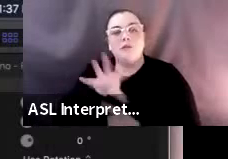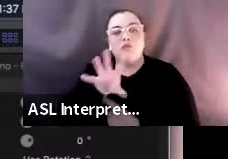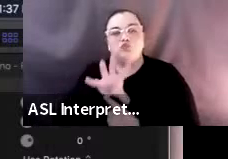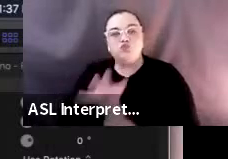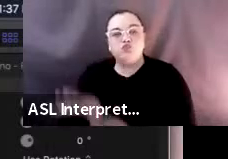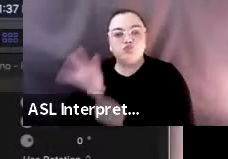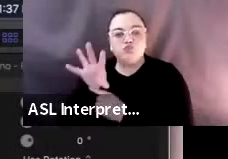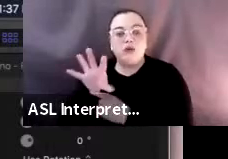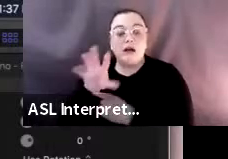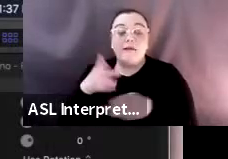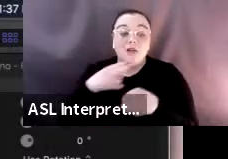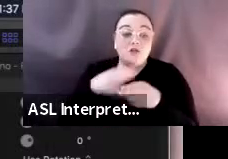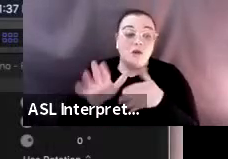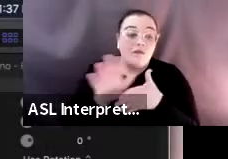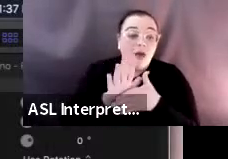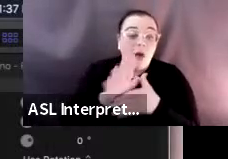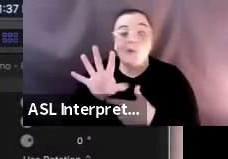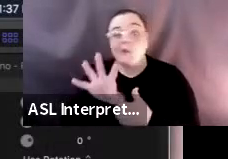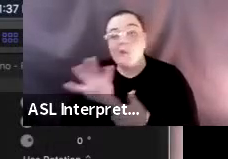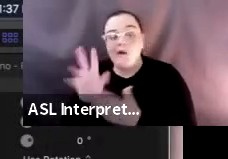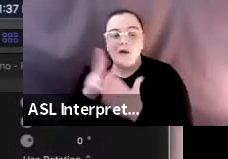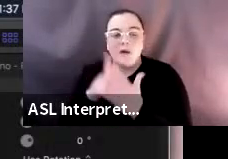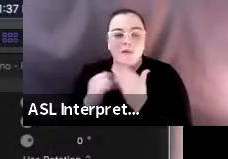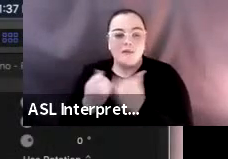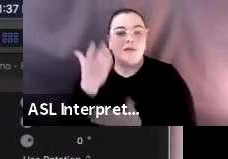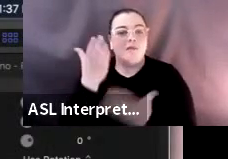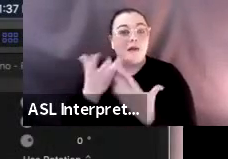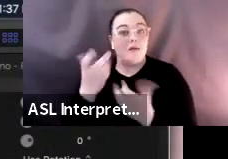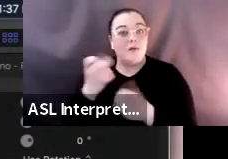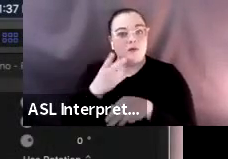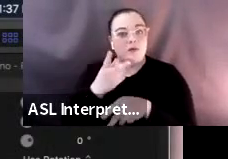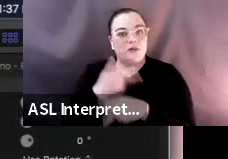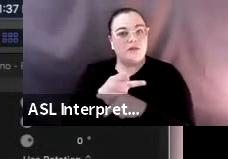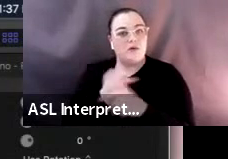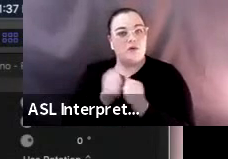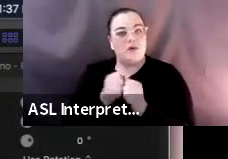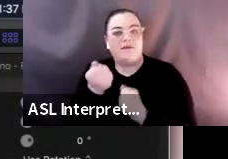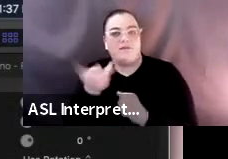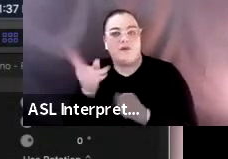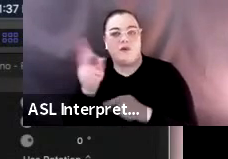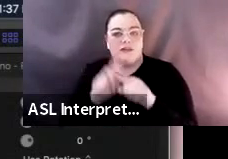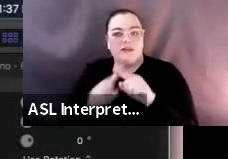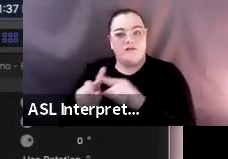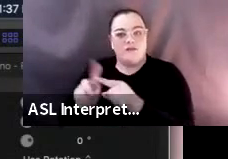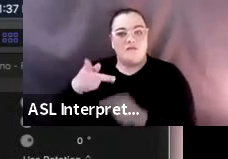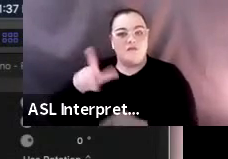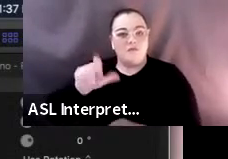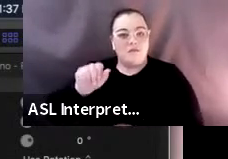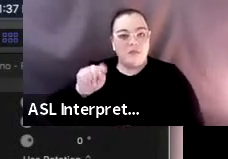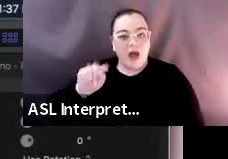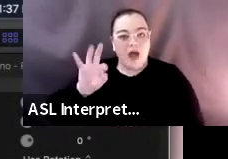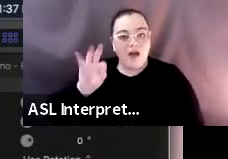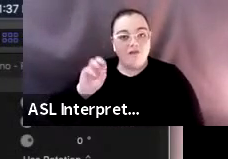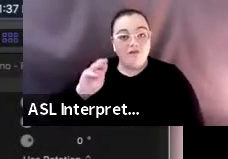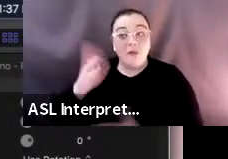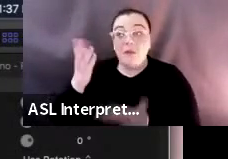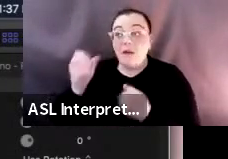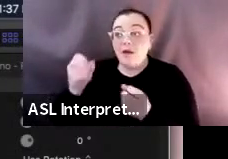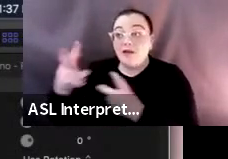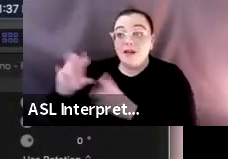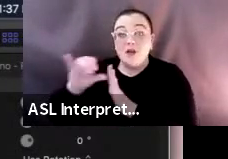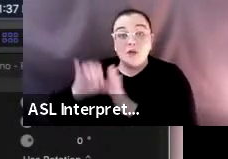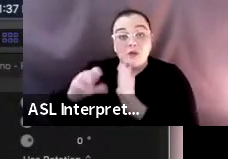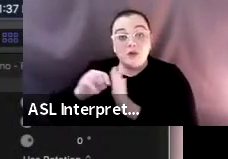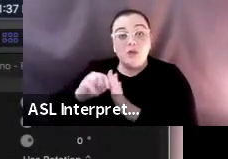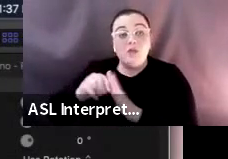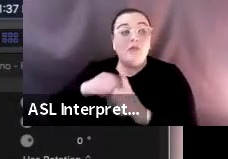shooting a project, you might want it to live on a few different platforms, right? You might want to have it be up on YouTube, but you might also want to have it be